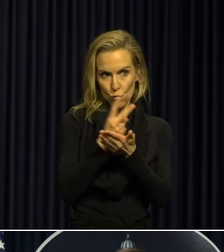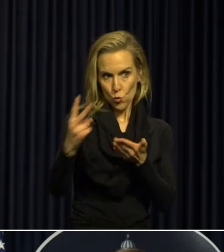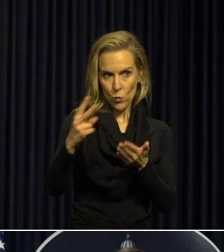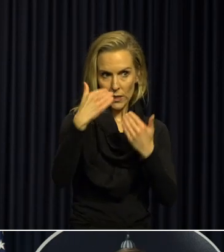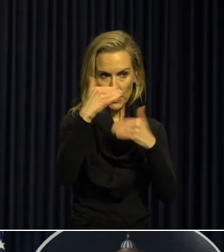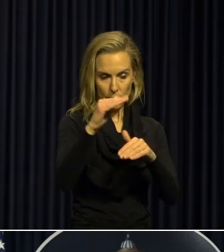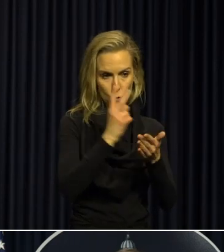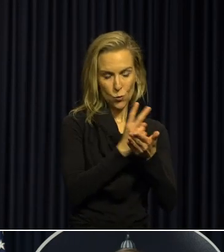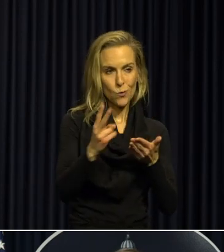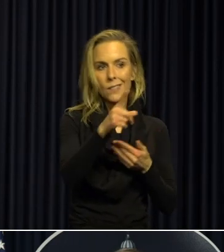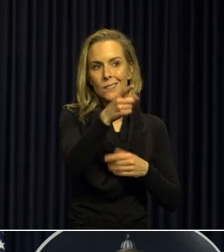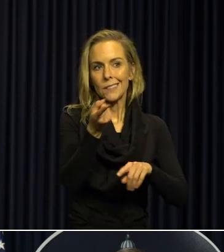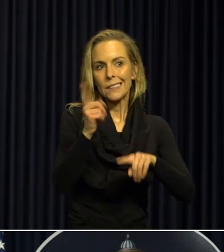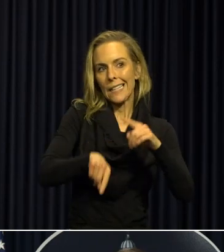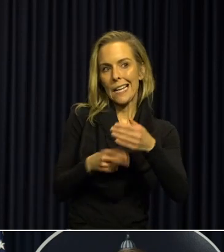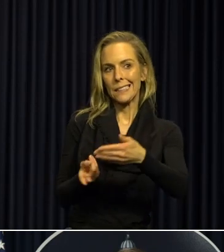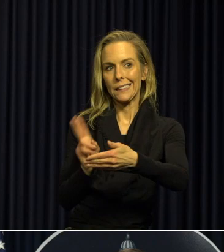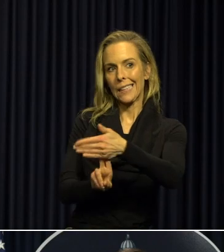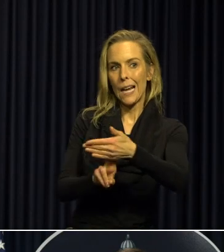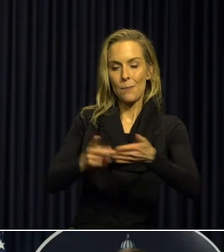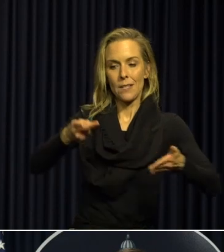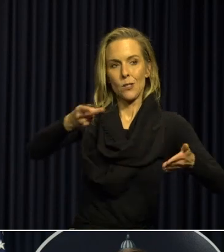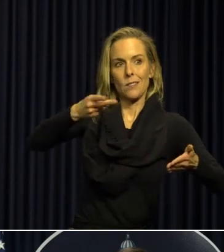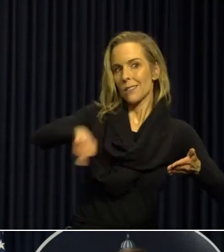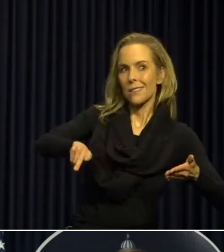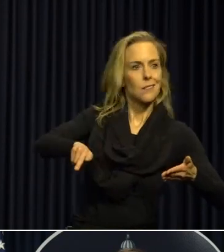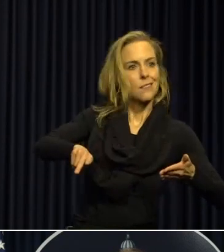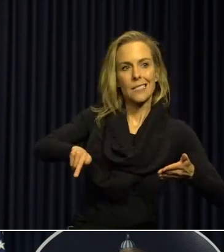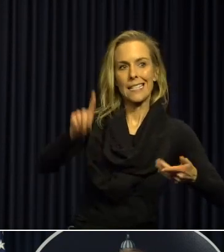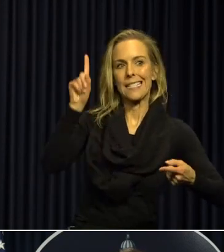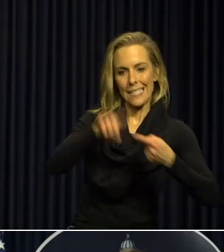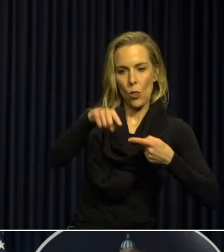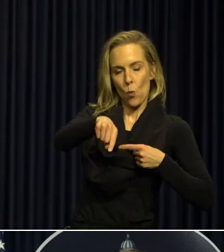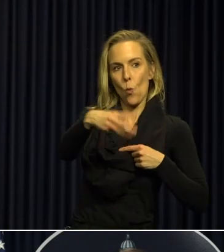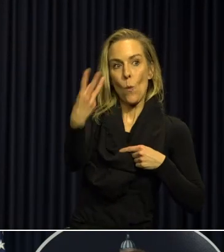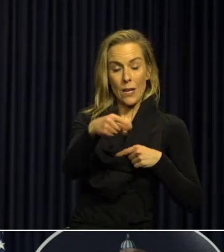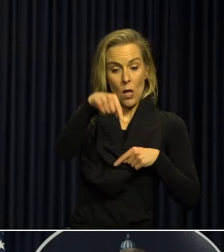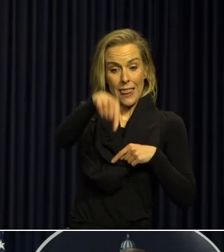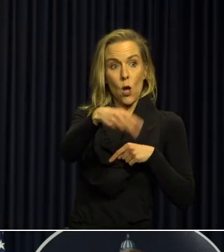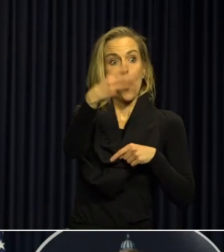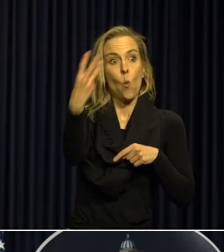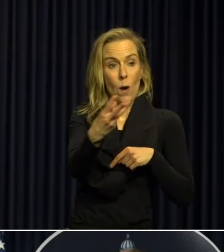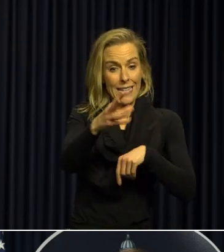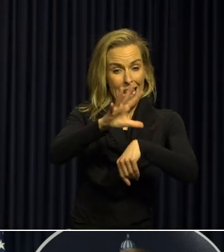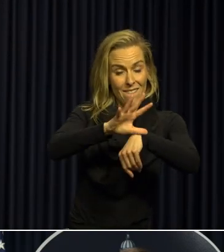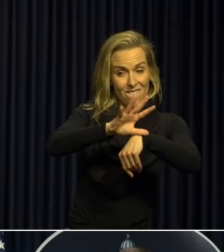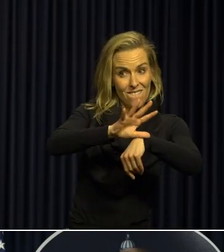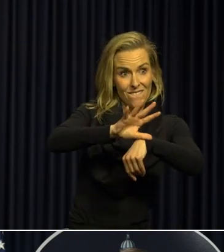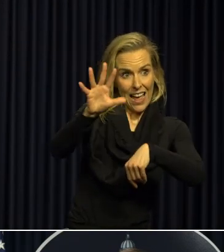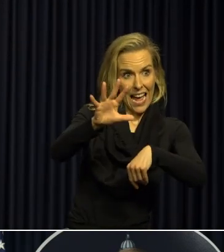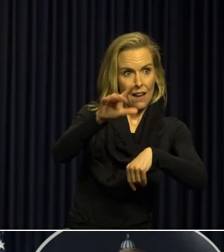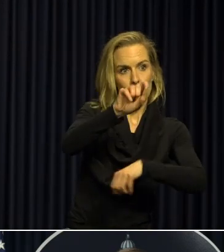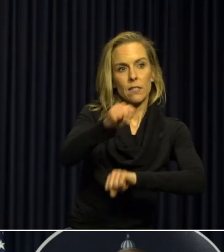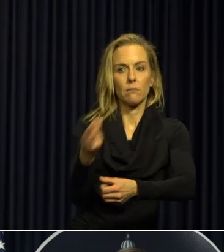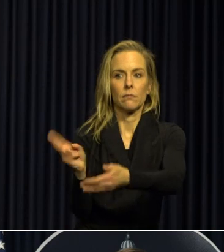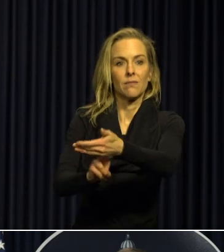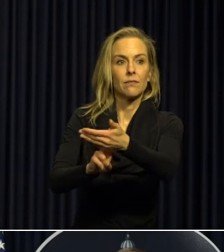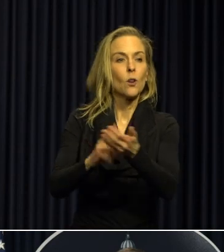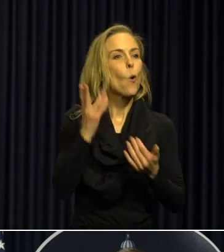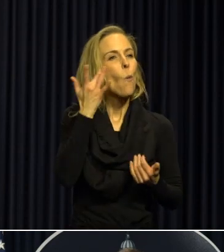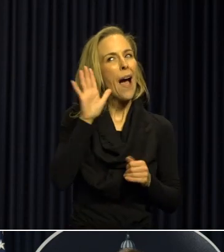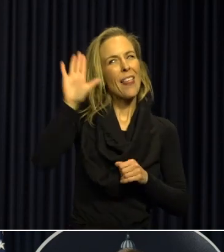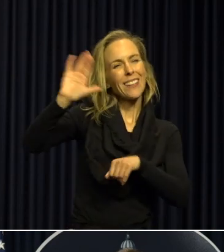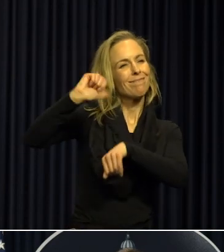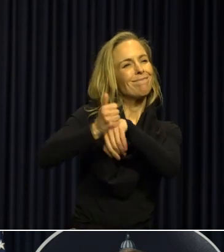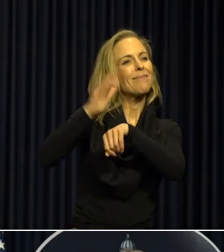you can't sign up for the second week until this Wednesday at 5. That's the way their portal works, and we'll talk about that